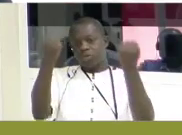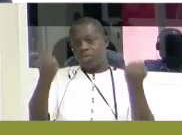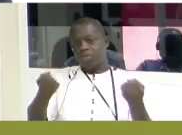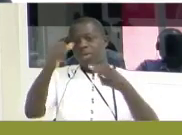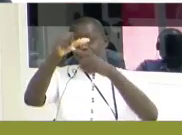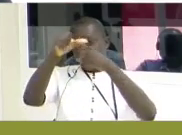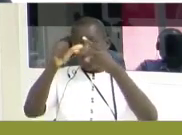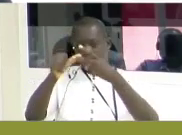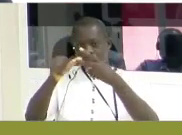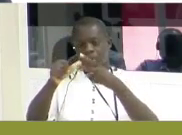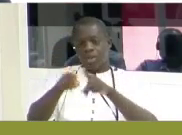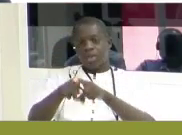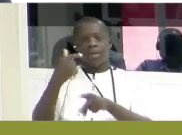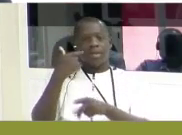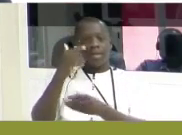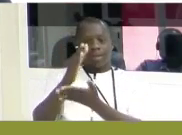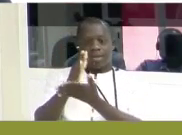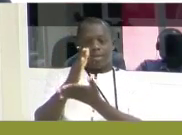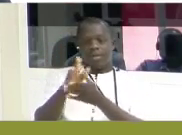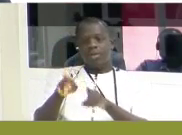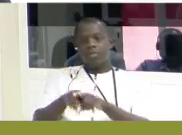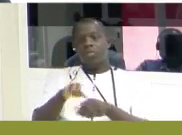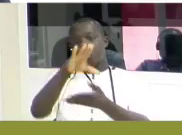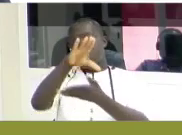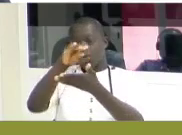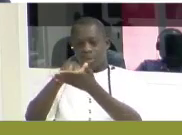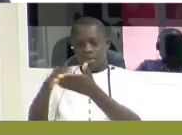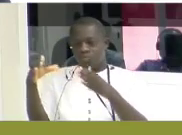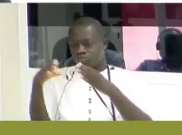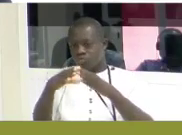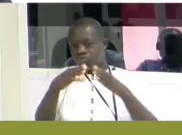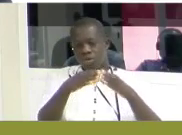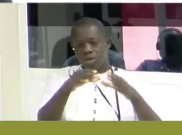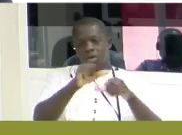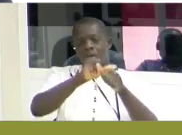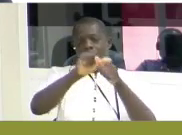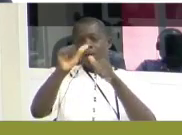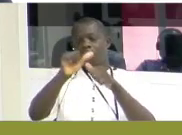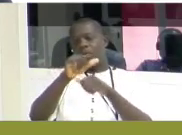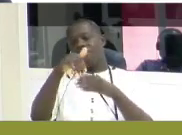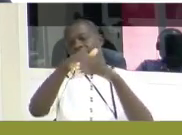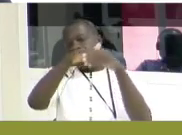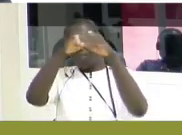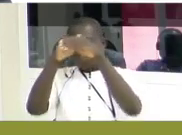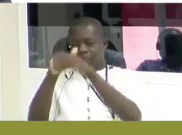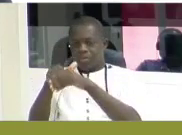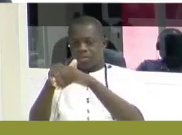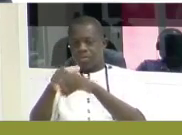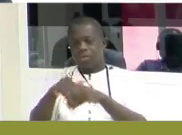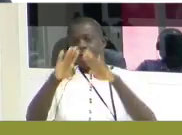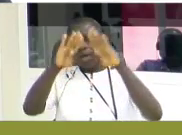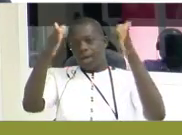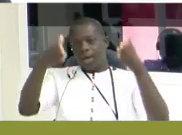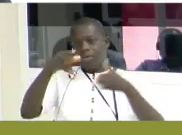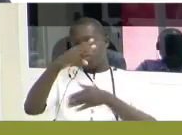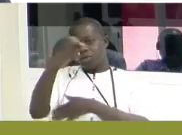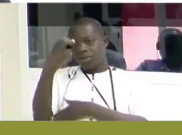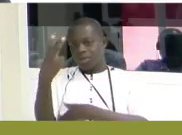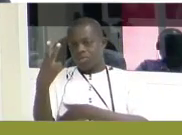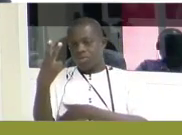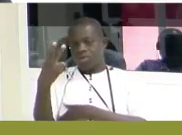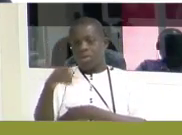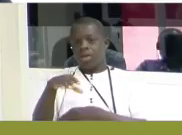mobilized all the reporters, staff reporters, freelance reporters. We joined our colleagues at the R22. We marched to Banjul.